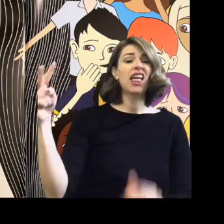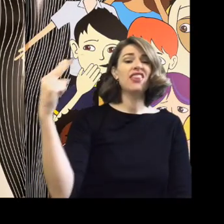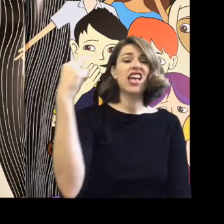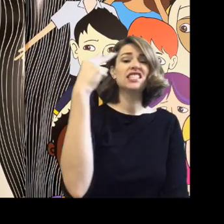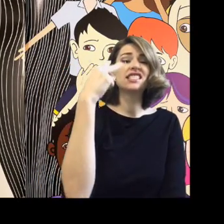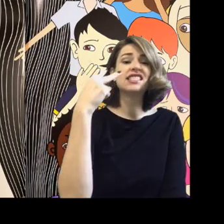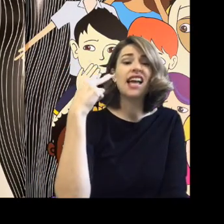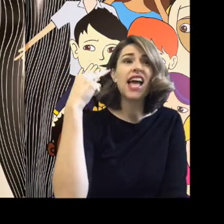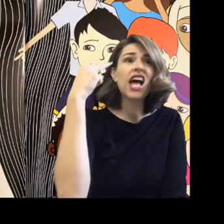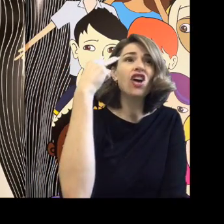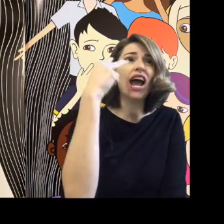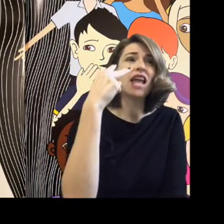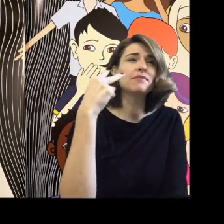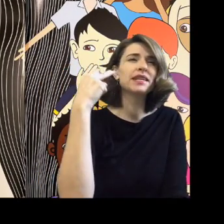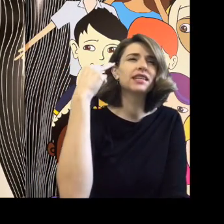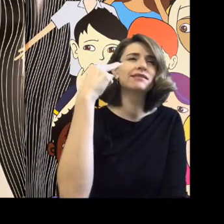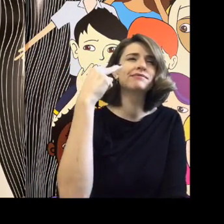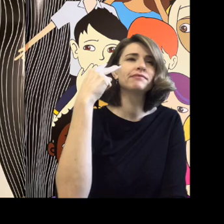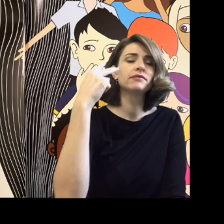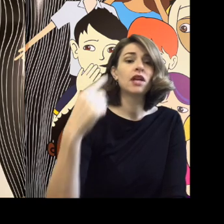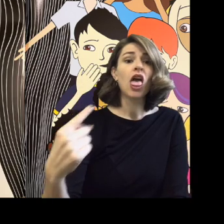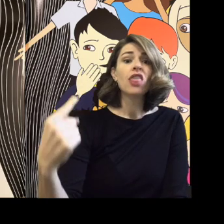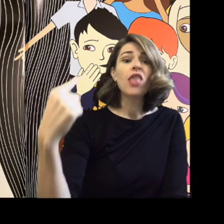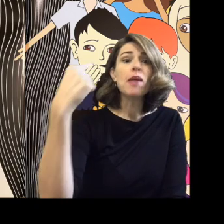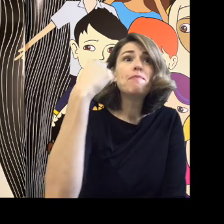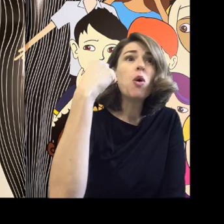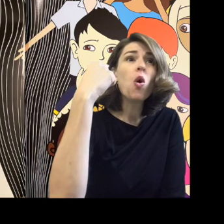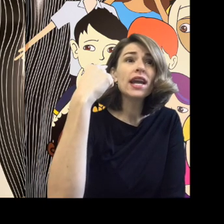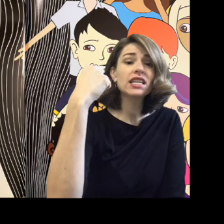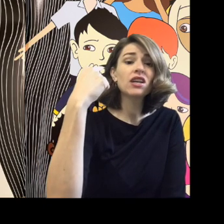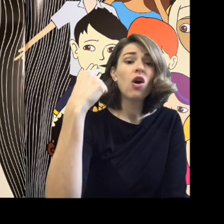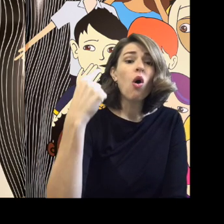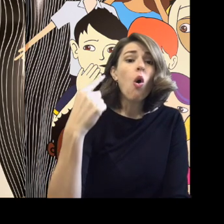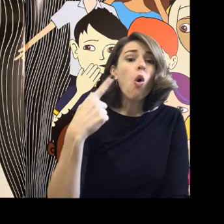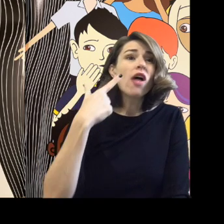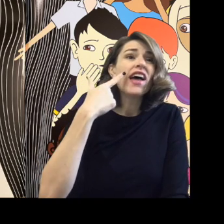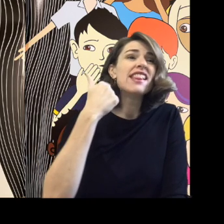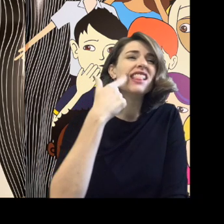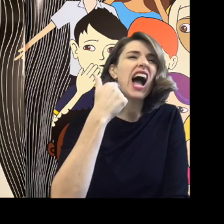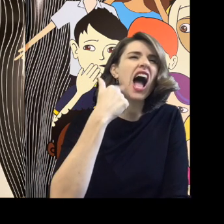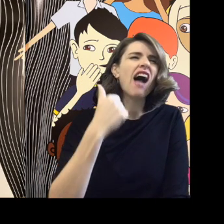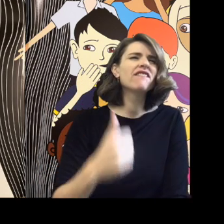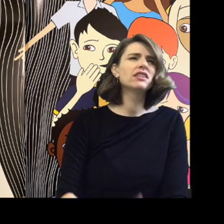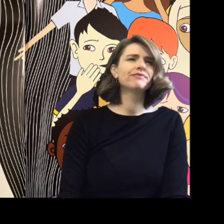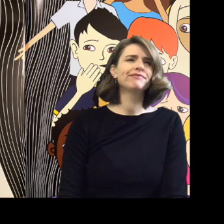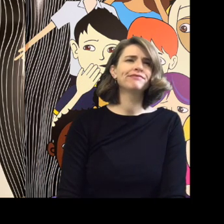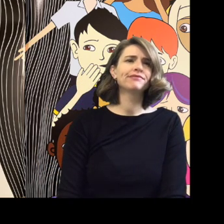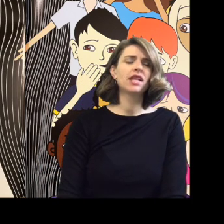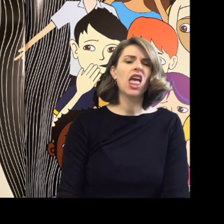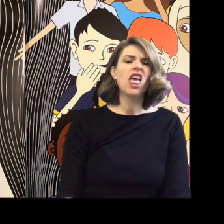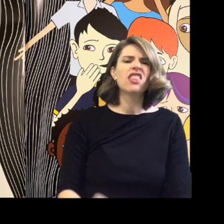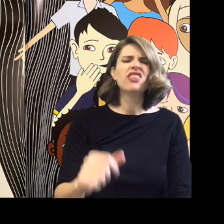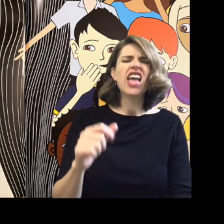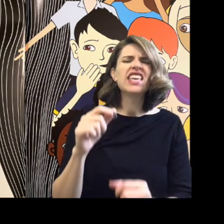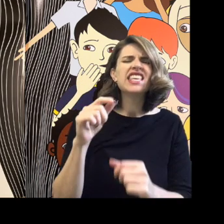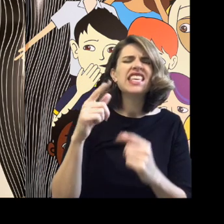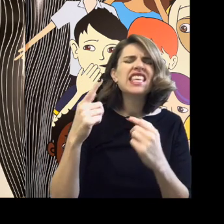Sometimes they stare at me. They point or they